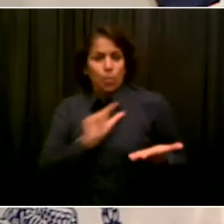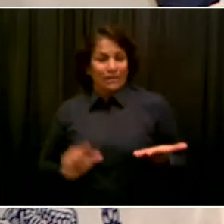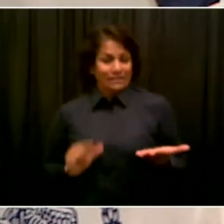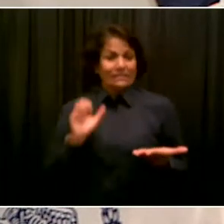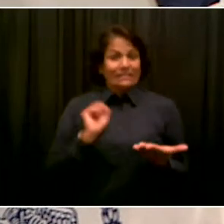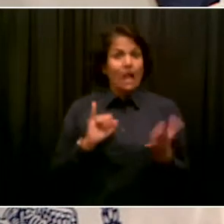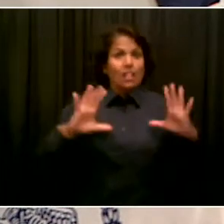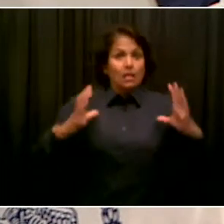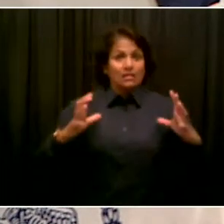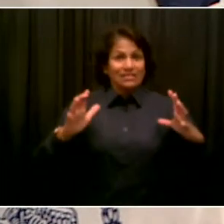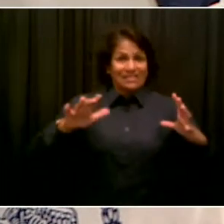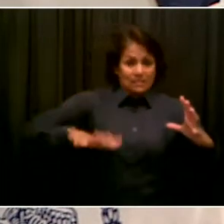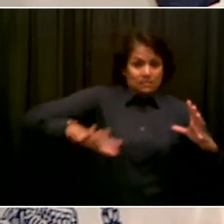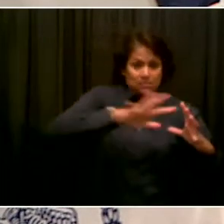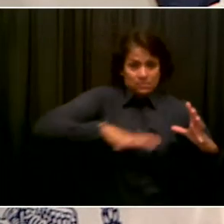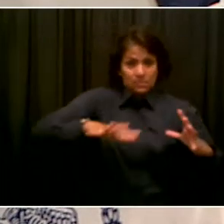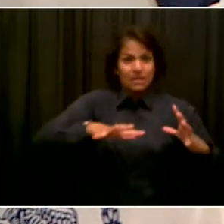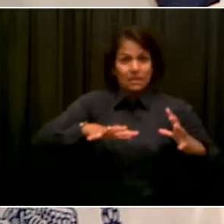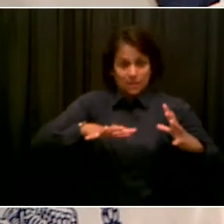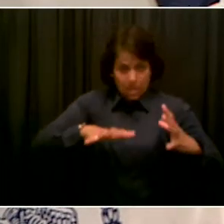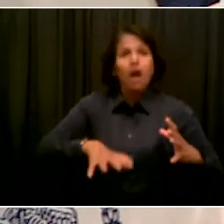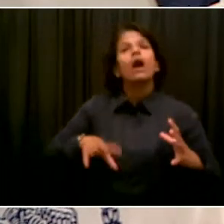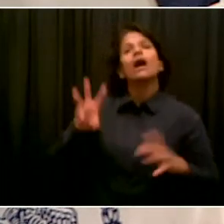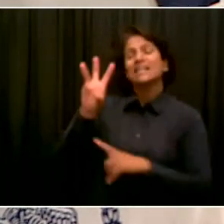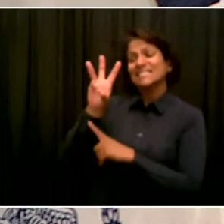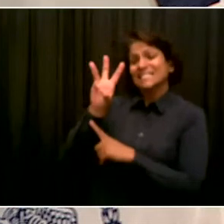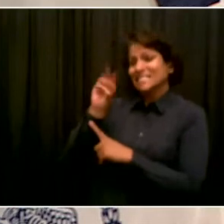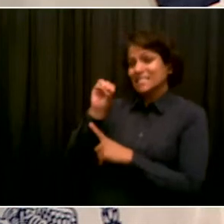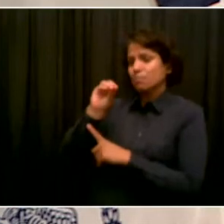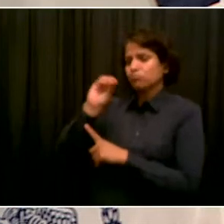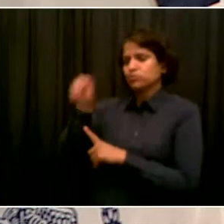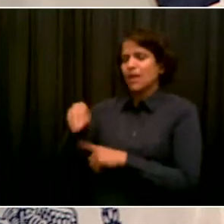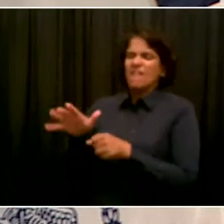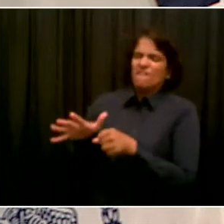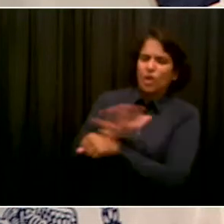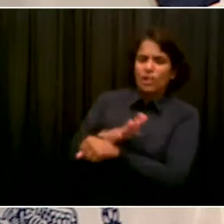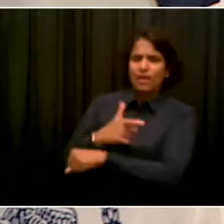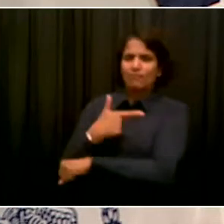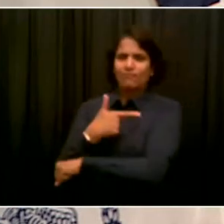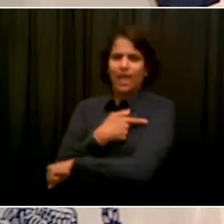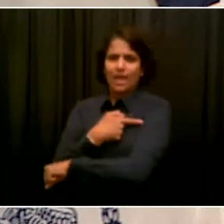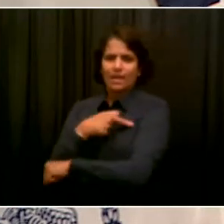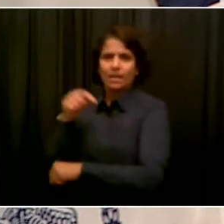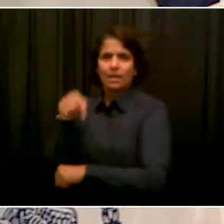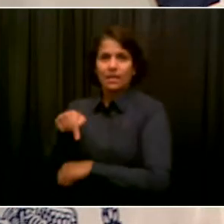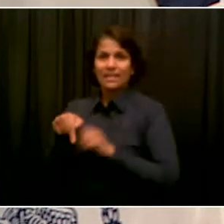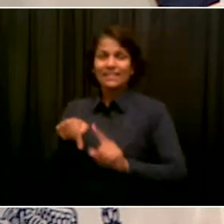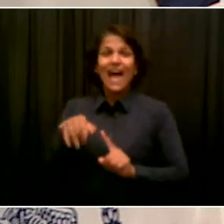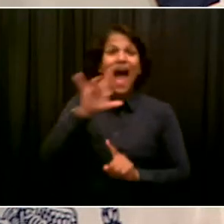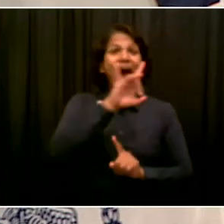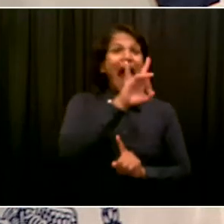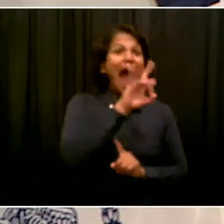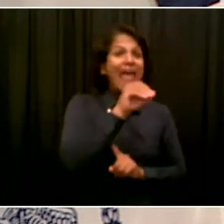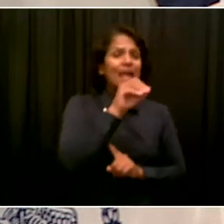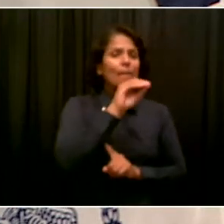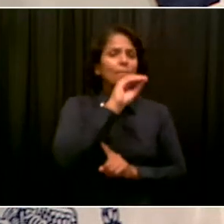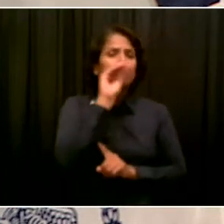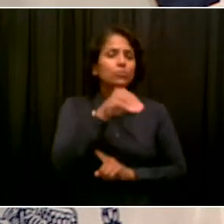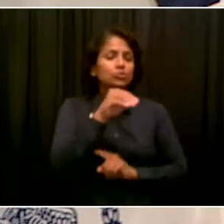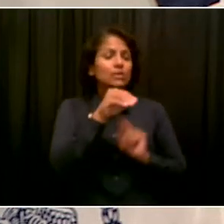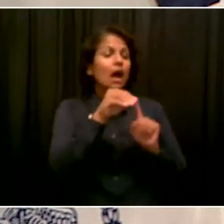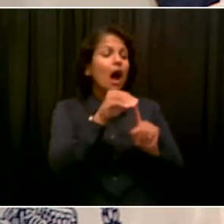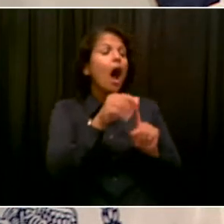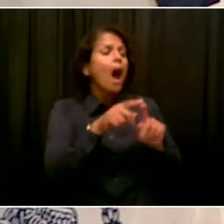adults. 80% have had at least one dose. And again, we see consistently folks who get the first dose come